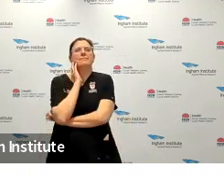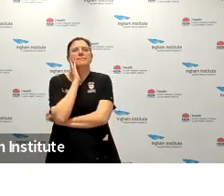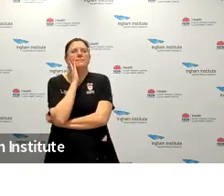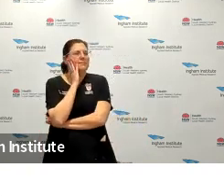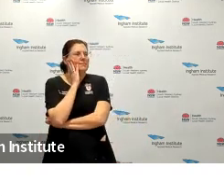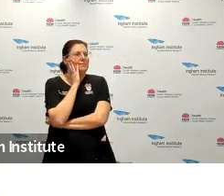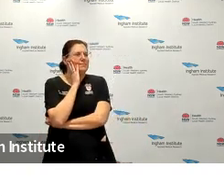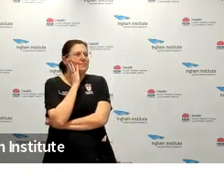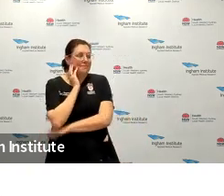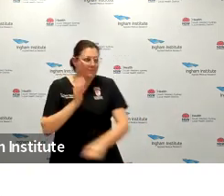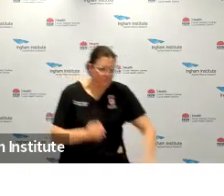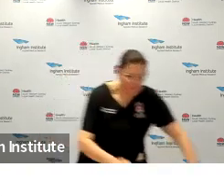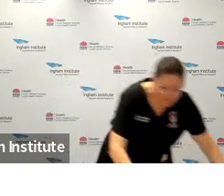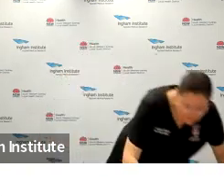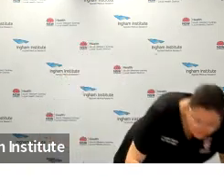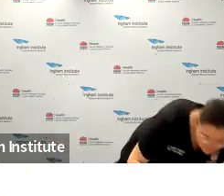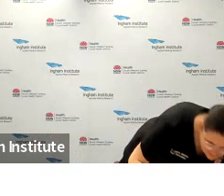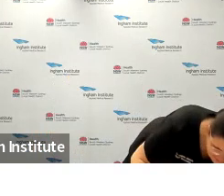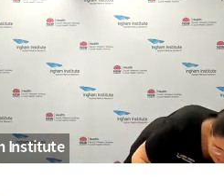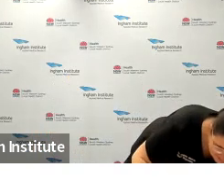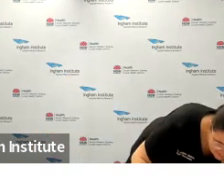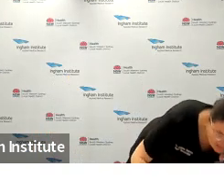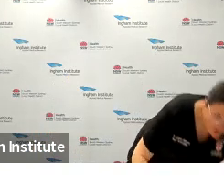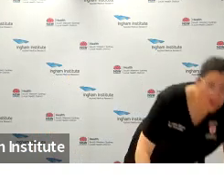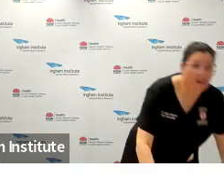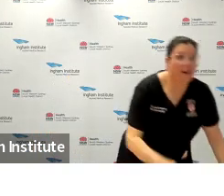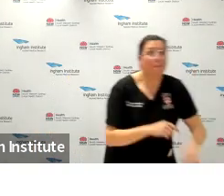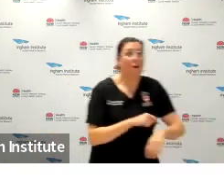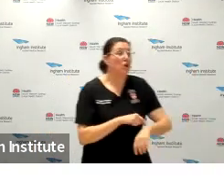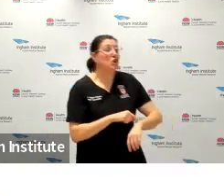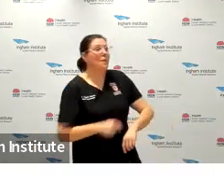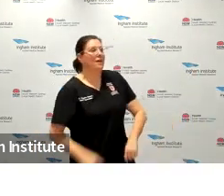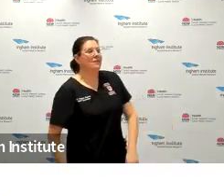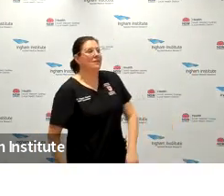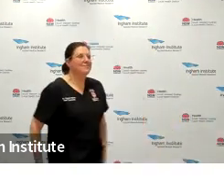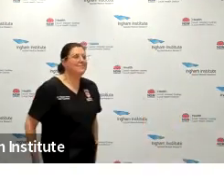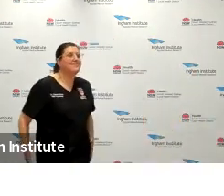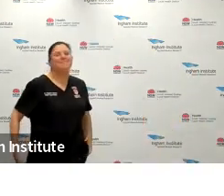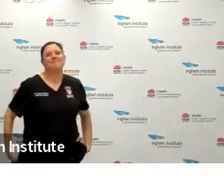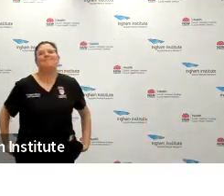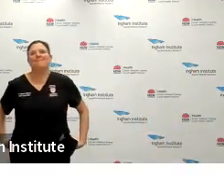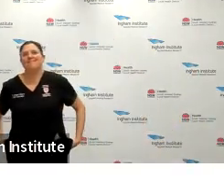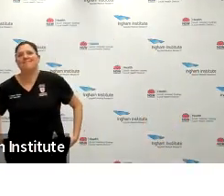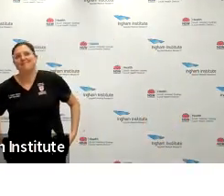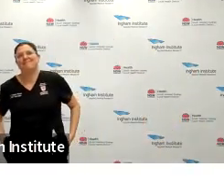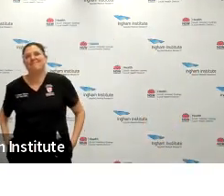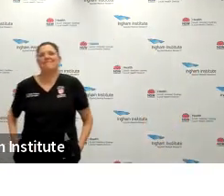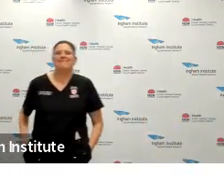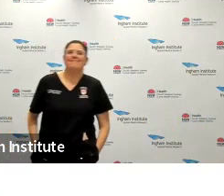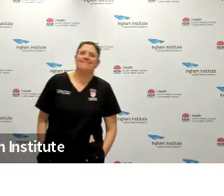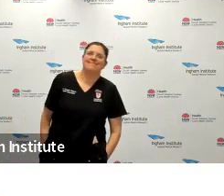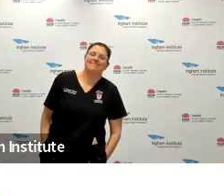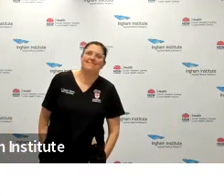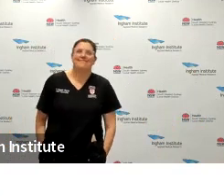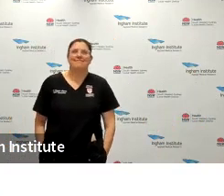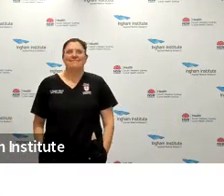blood flow to the placenta, the mother gets high blood pressure and protein in their urine. We can also create the same